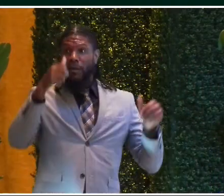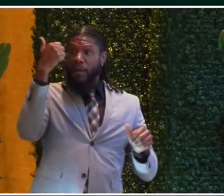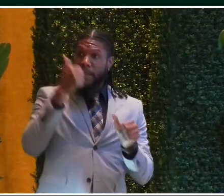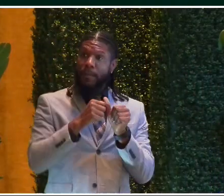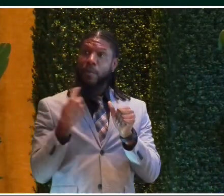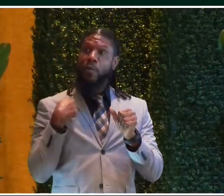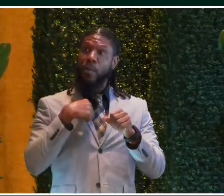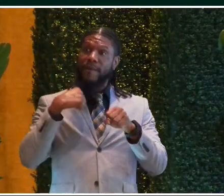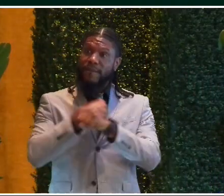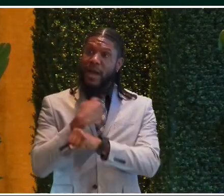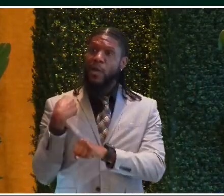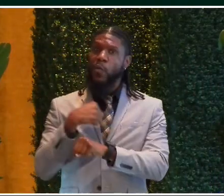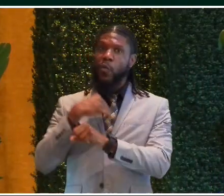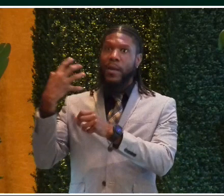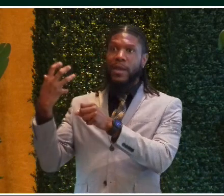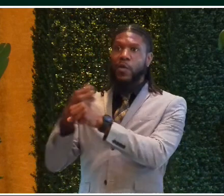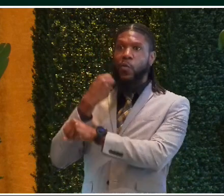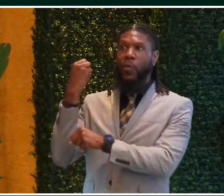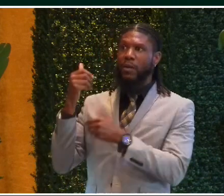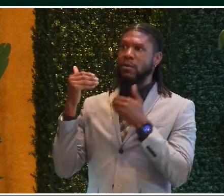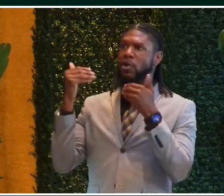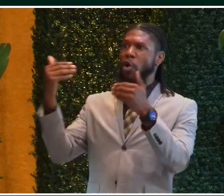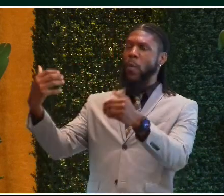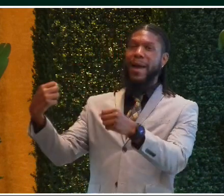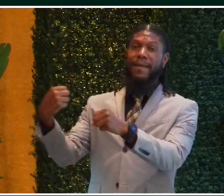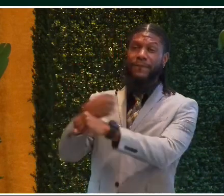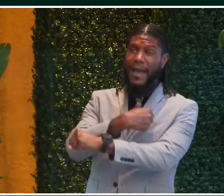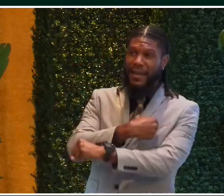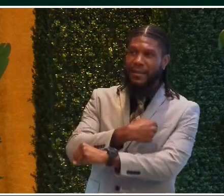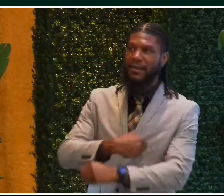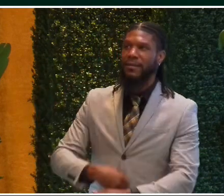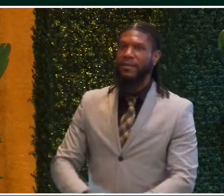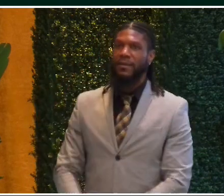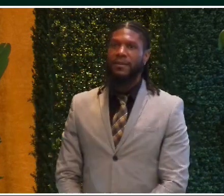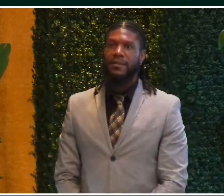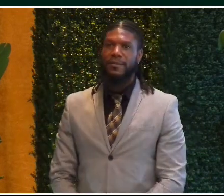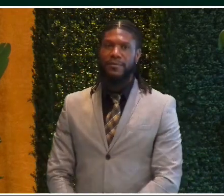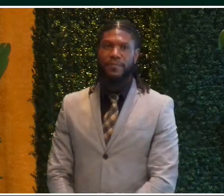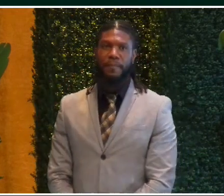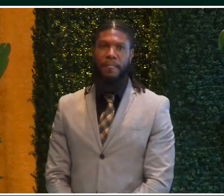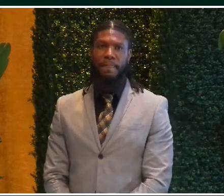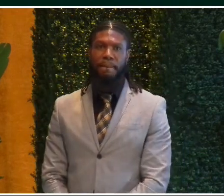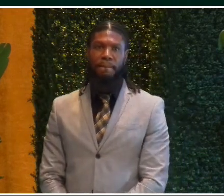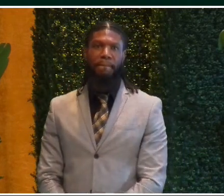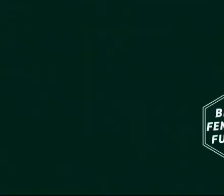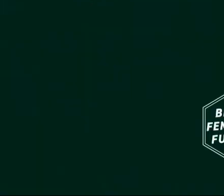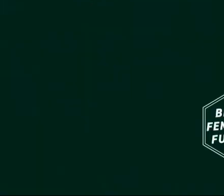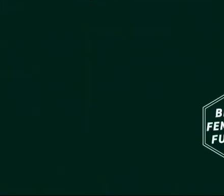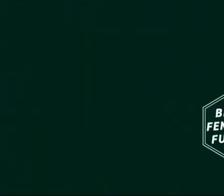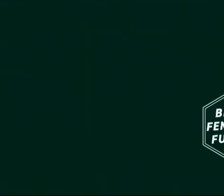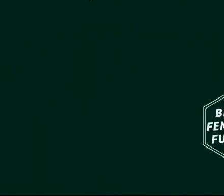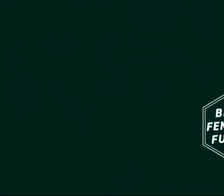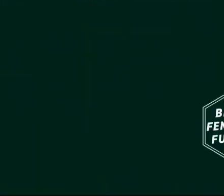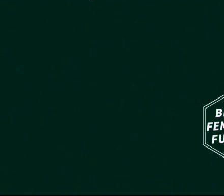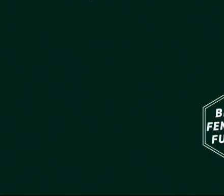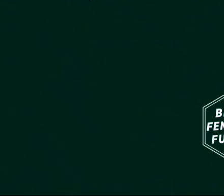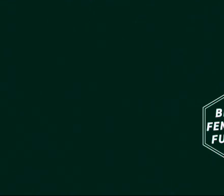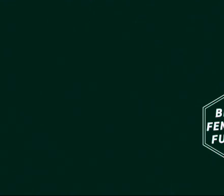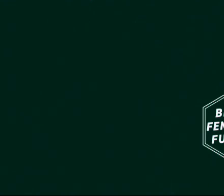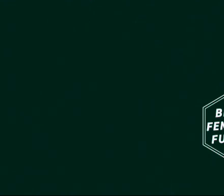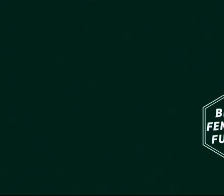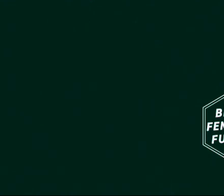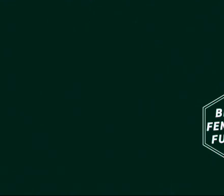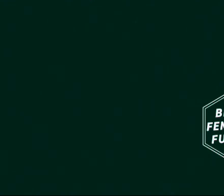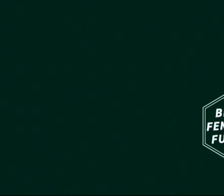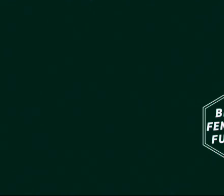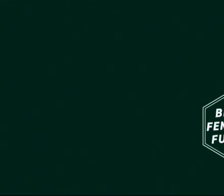win. Don't be afraid to fight. Thank you all so much. Text quick, cause I ain't thirsty. These bitches mad, they wanna hurt me.